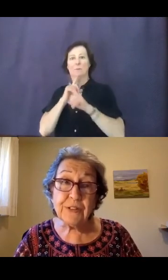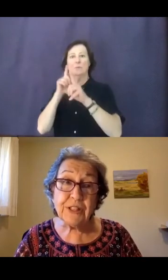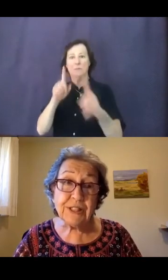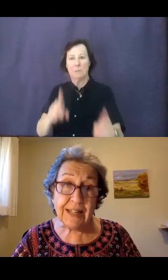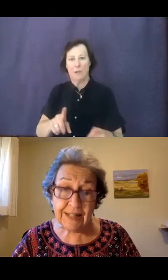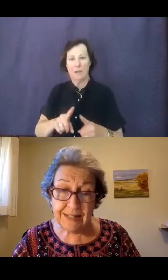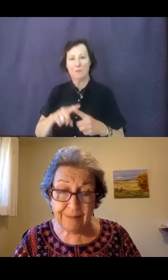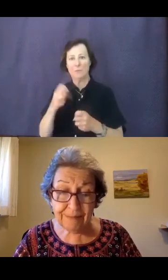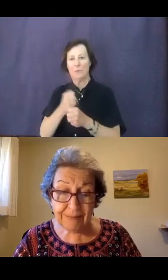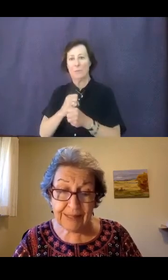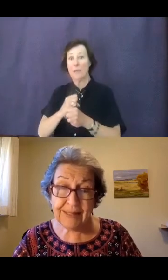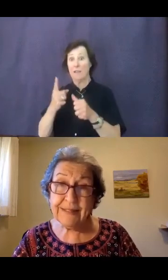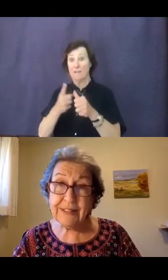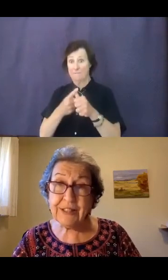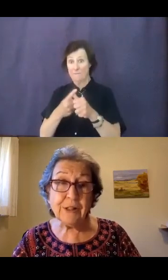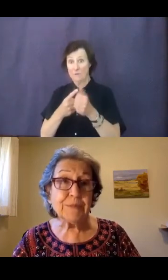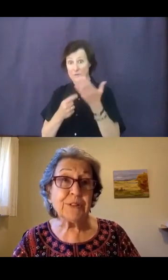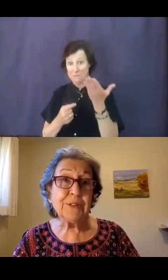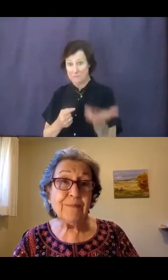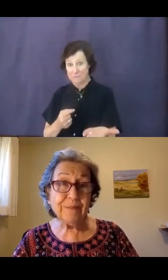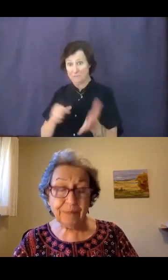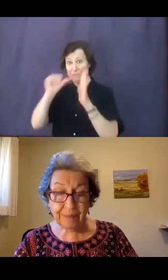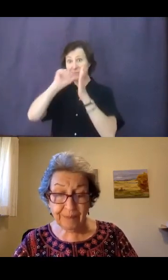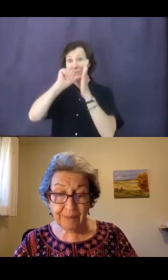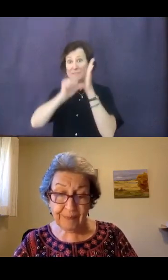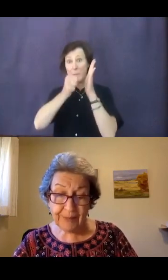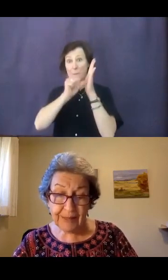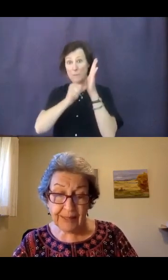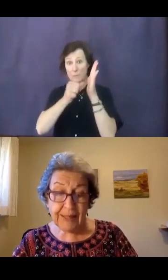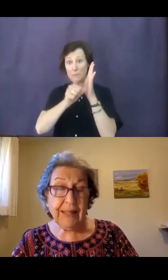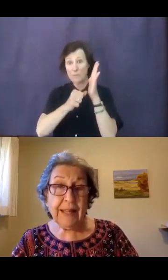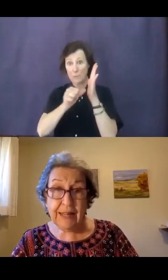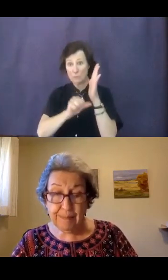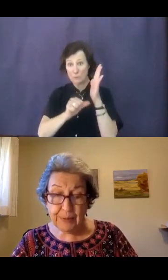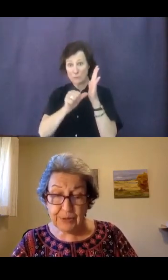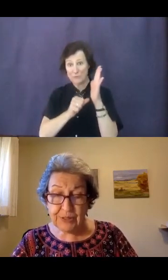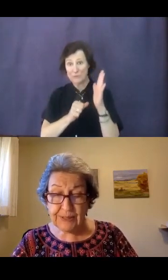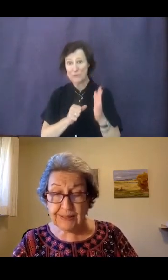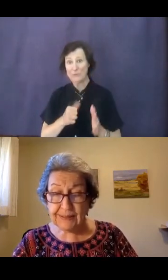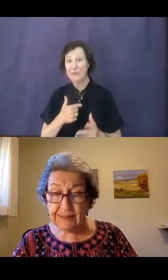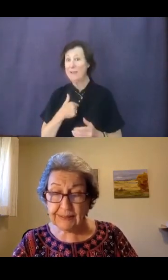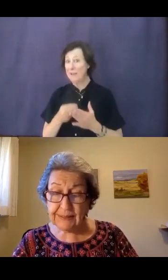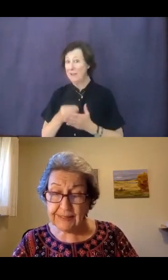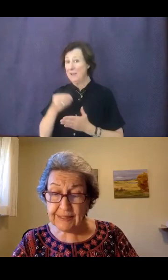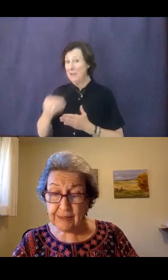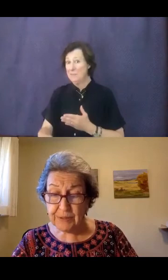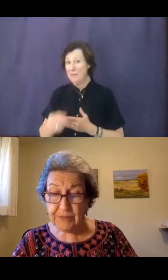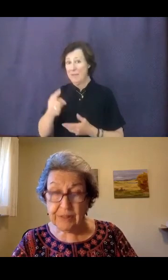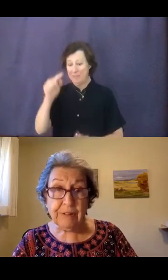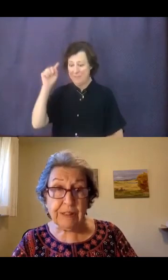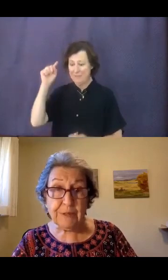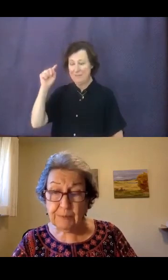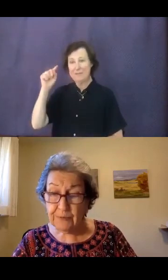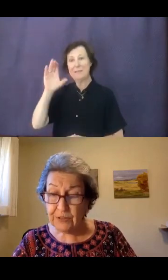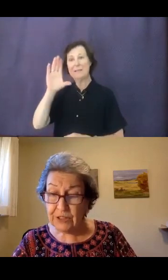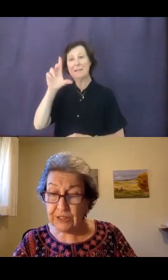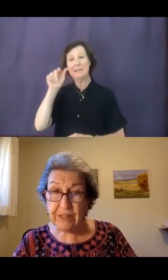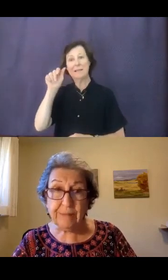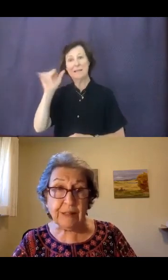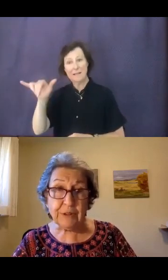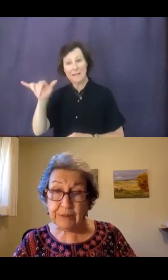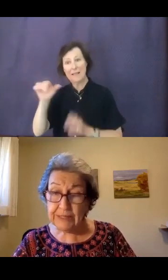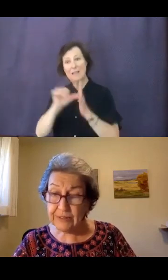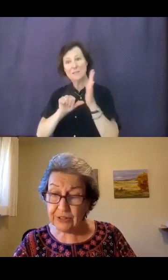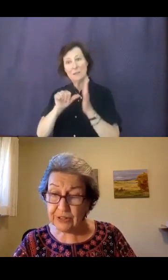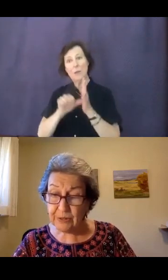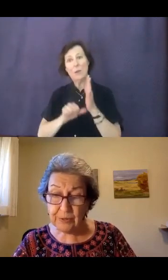the first slide is a sculpture. I purchased this little clay sculpture in Williamsburg, Virginia